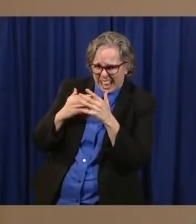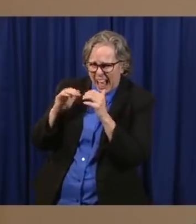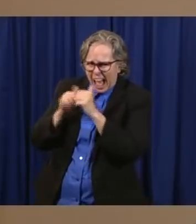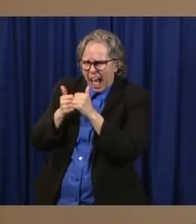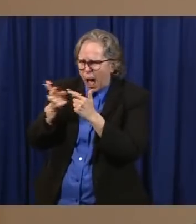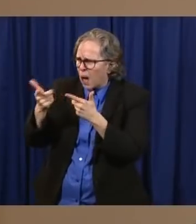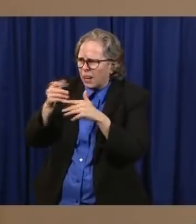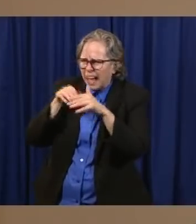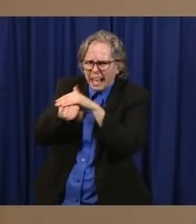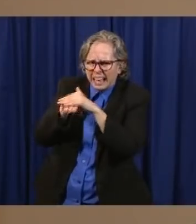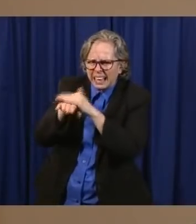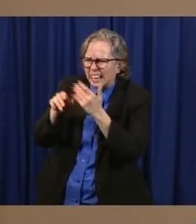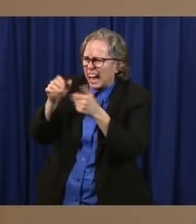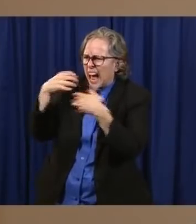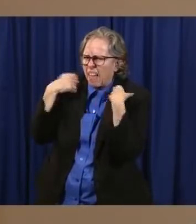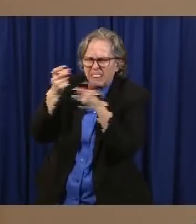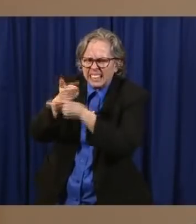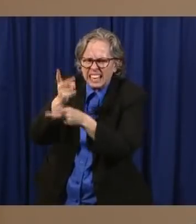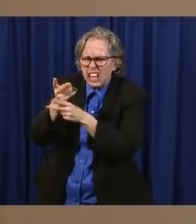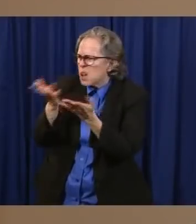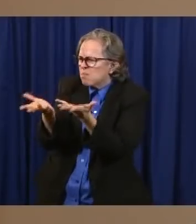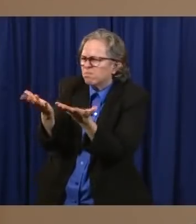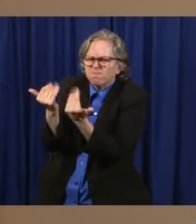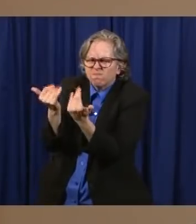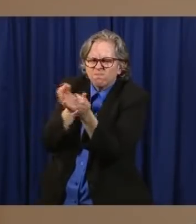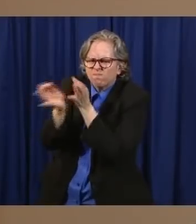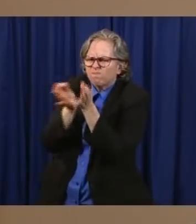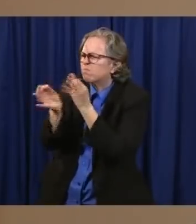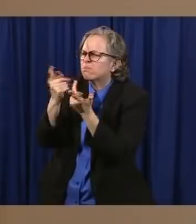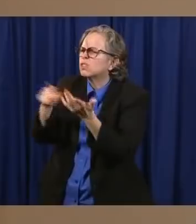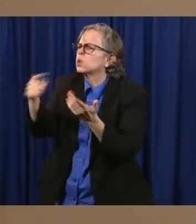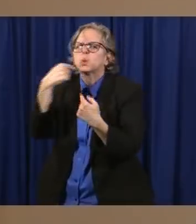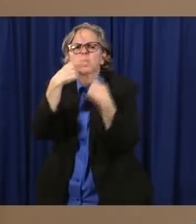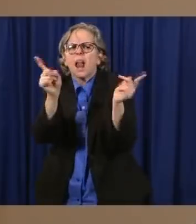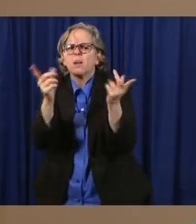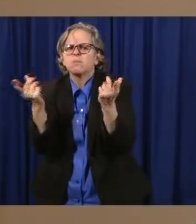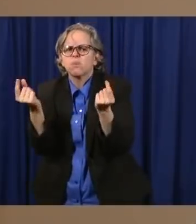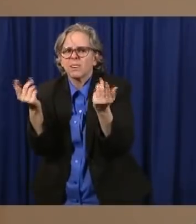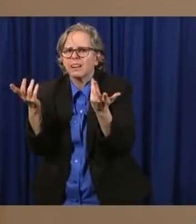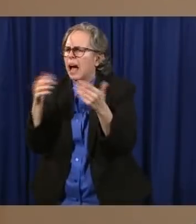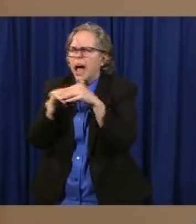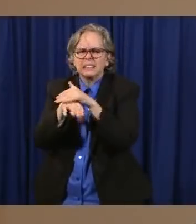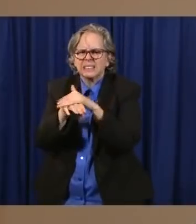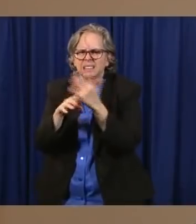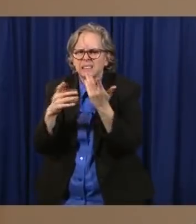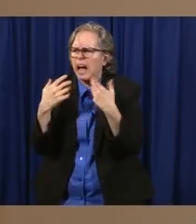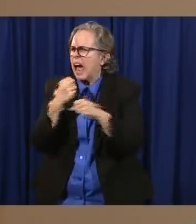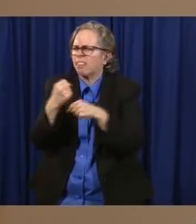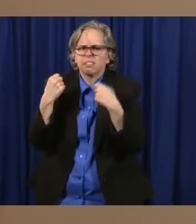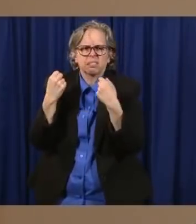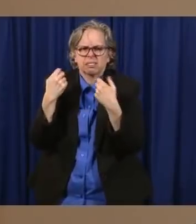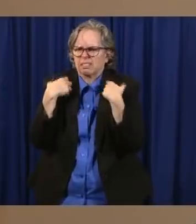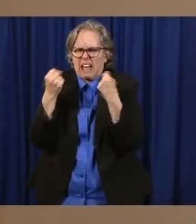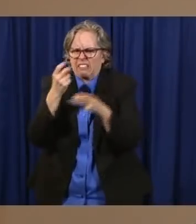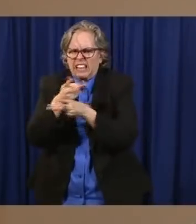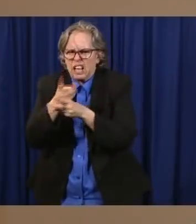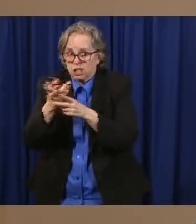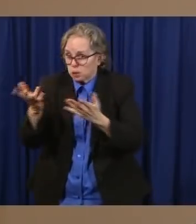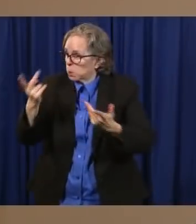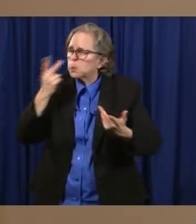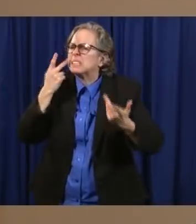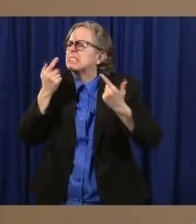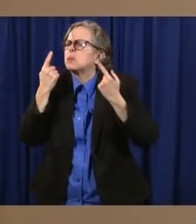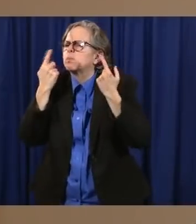care. What messages would you give to folks about getting access to care, and what are you seeing kind of on the ground in